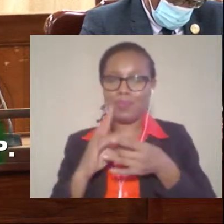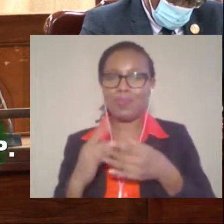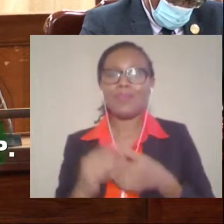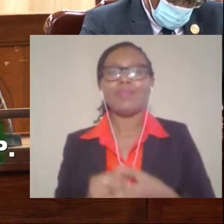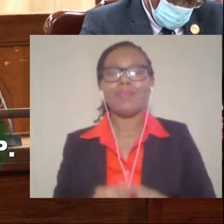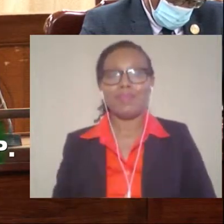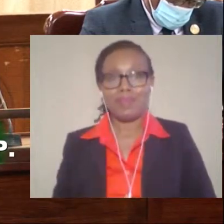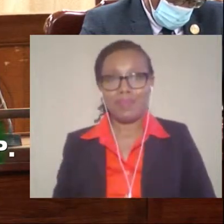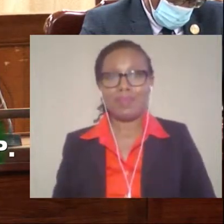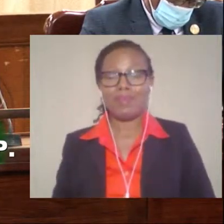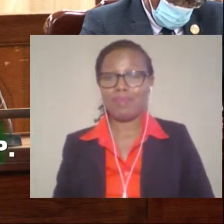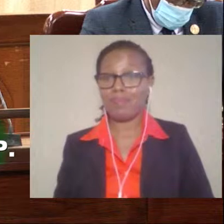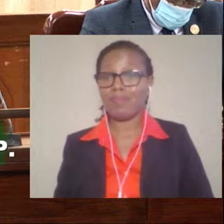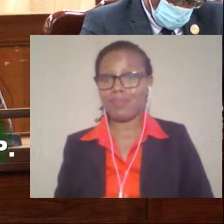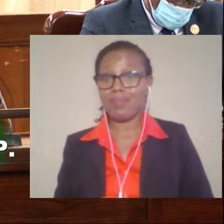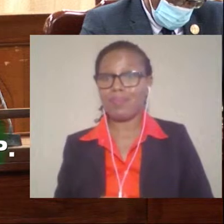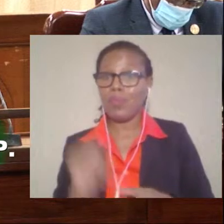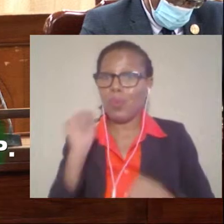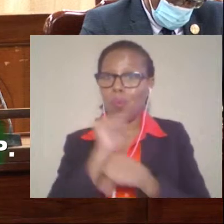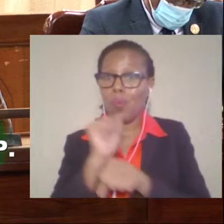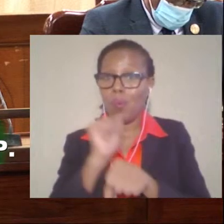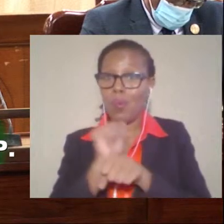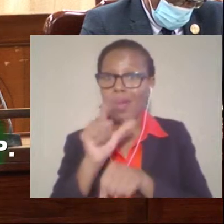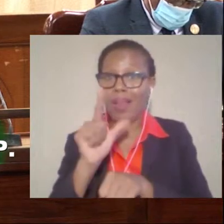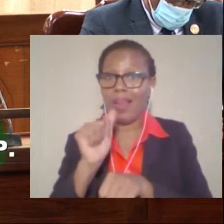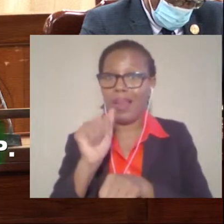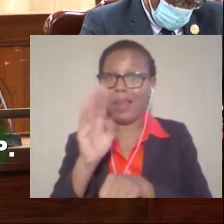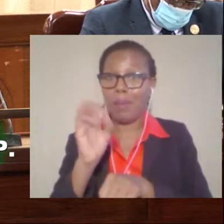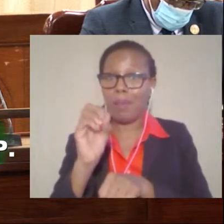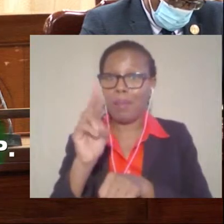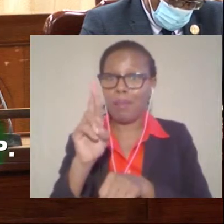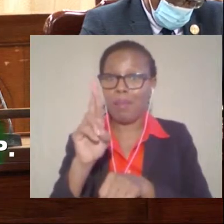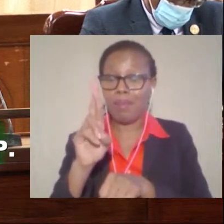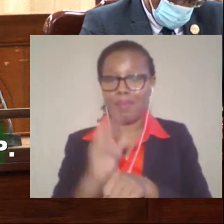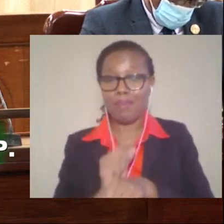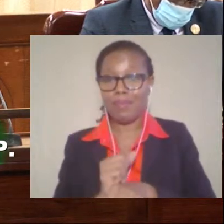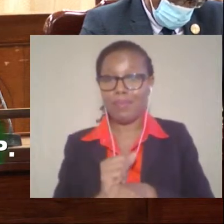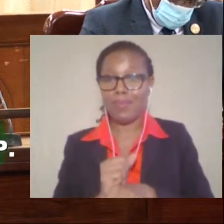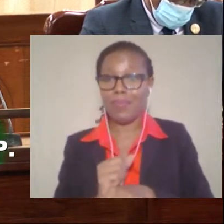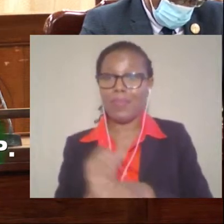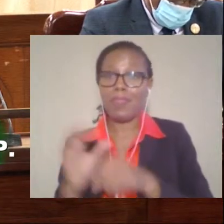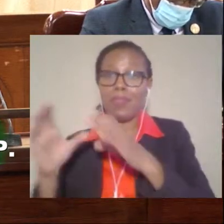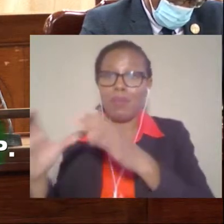Labor and social partnership